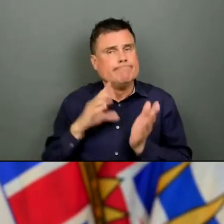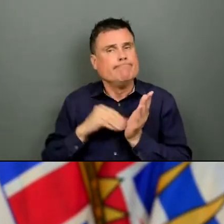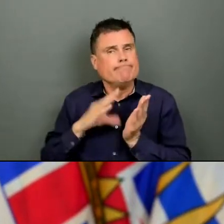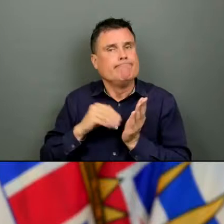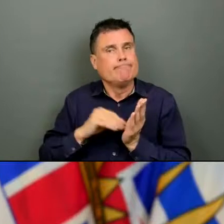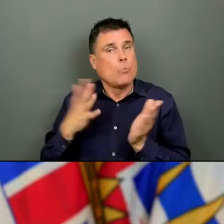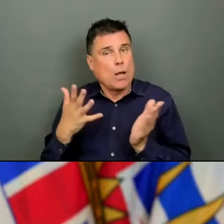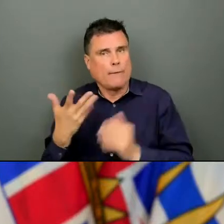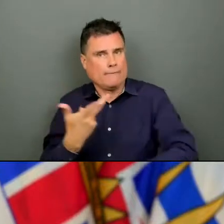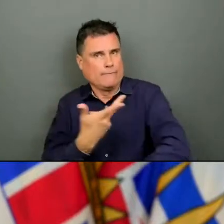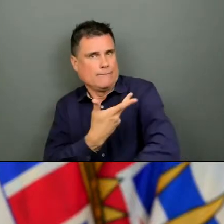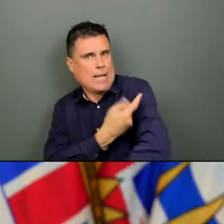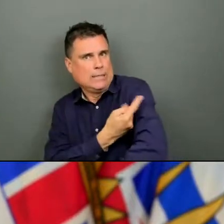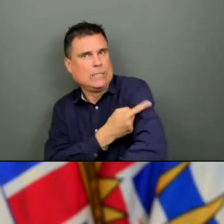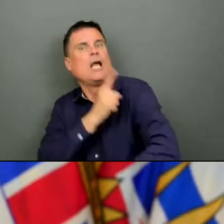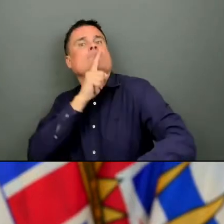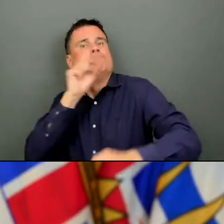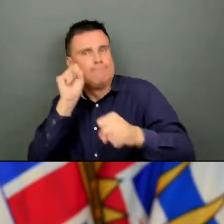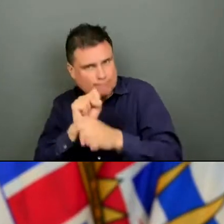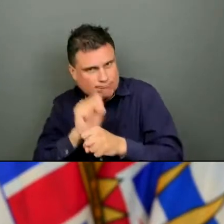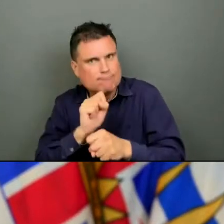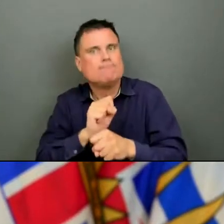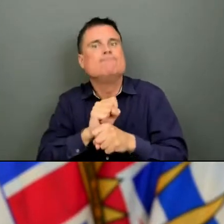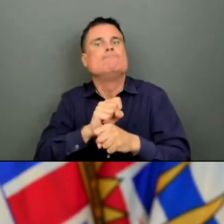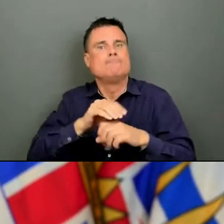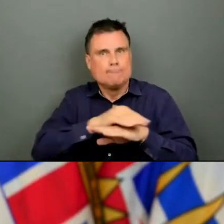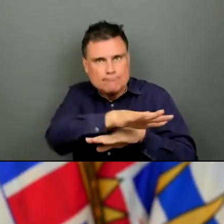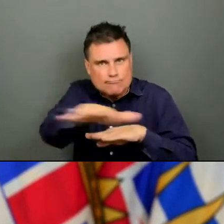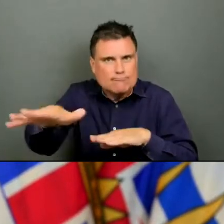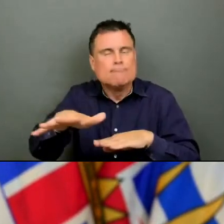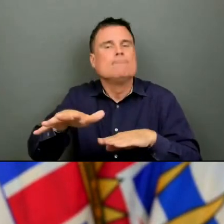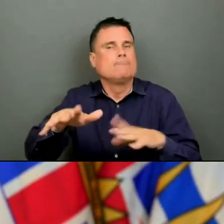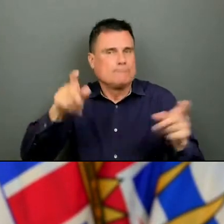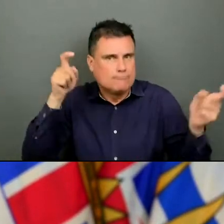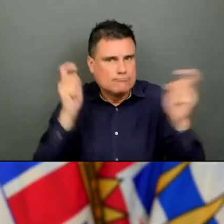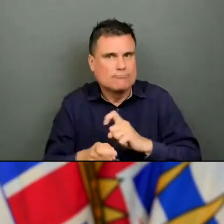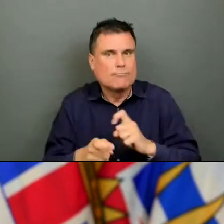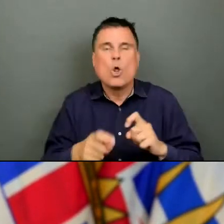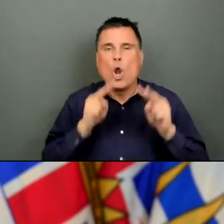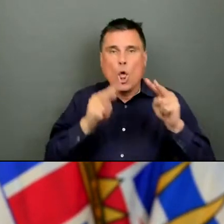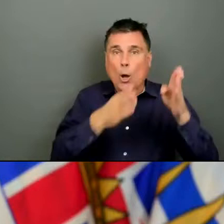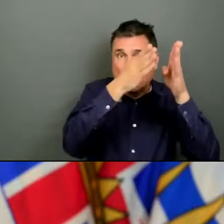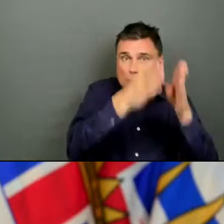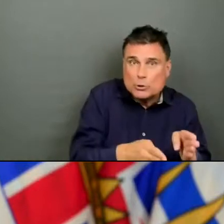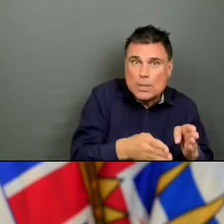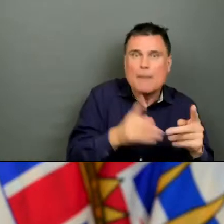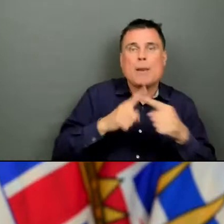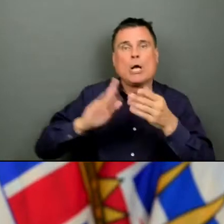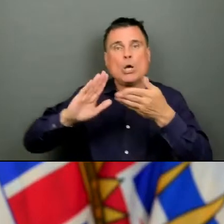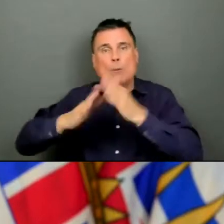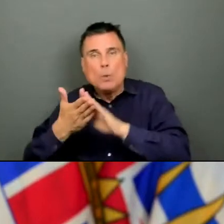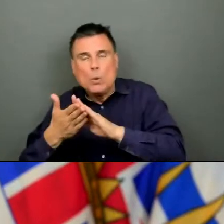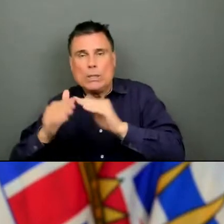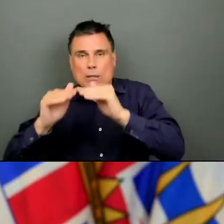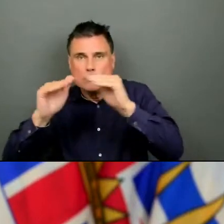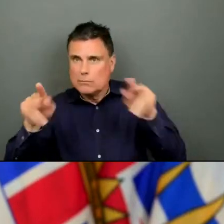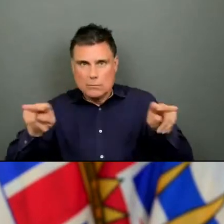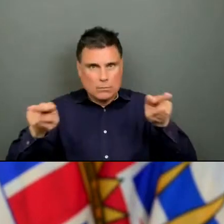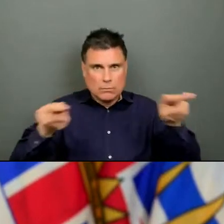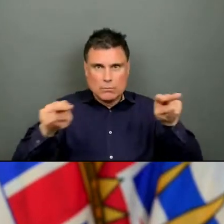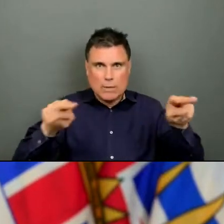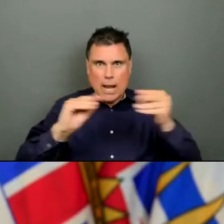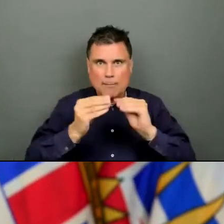is, both on an individual level, but also how it affects facilities and the rates